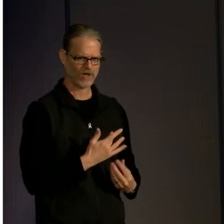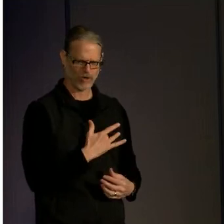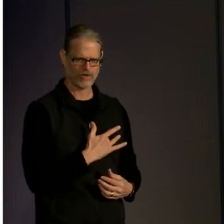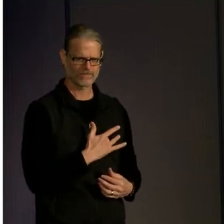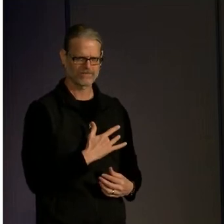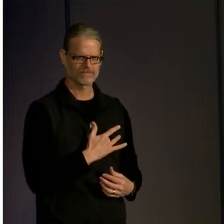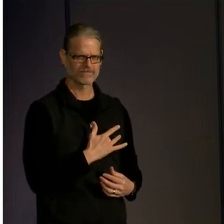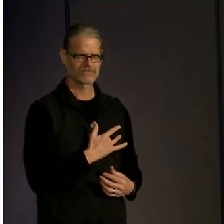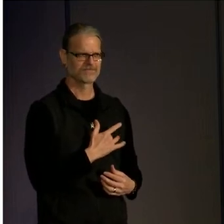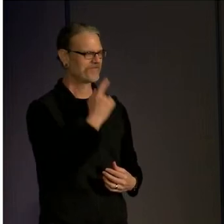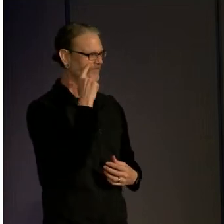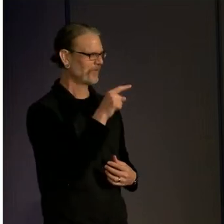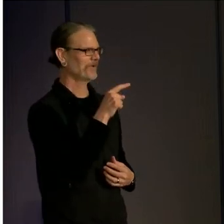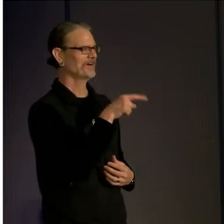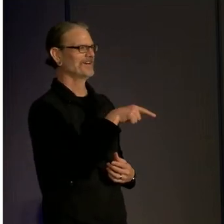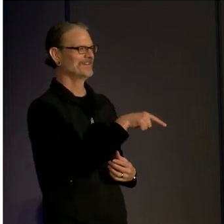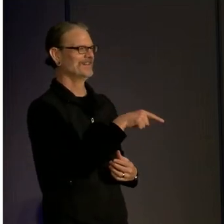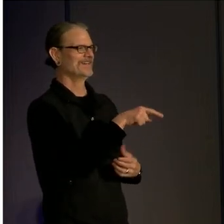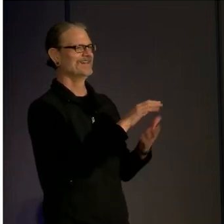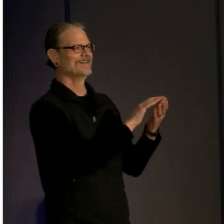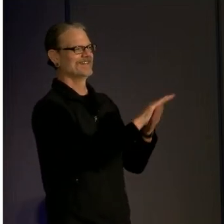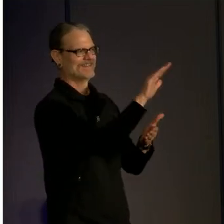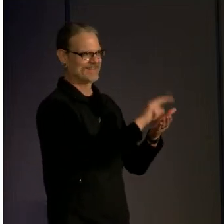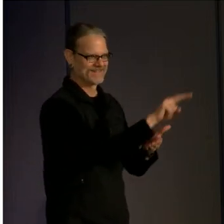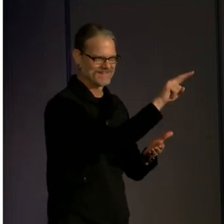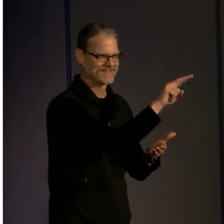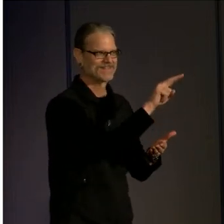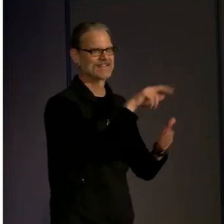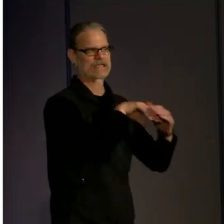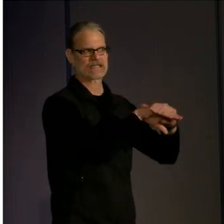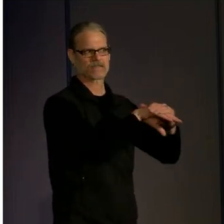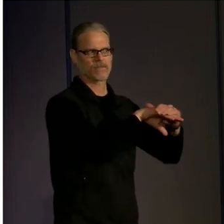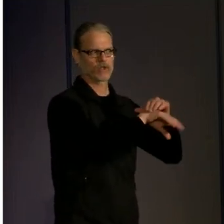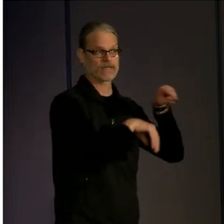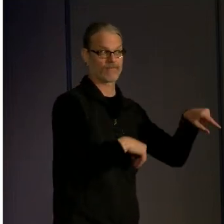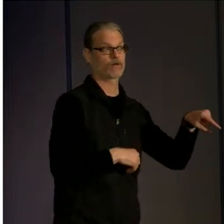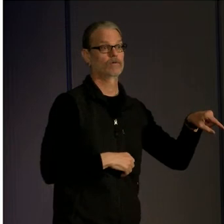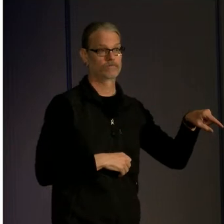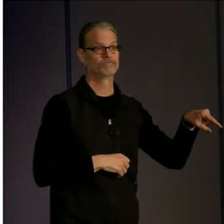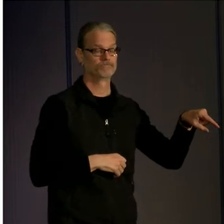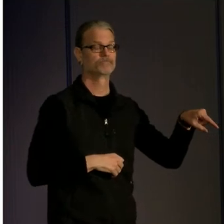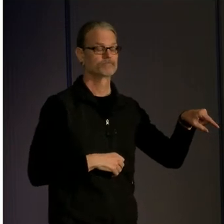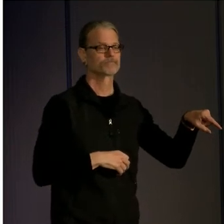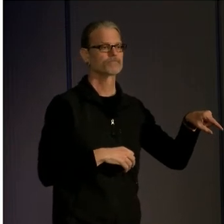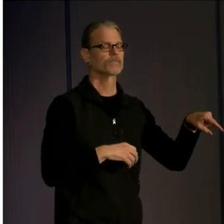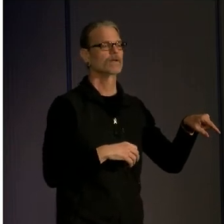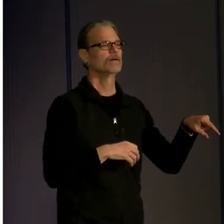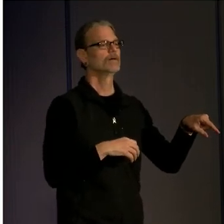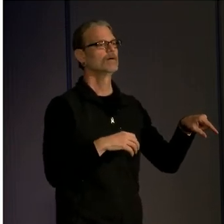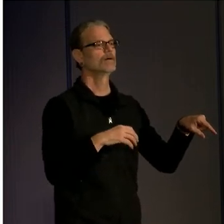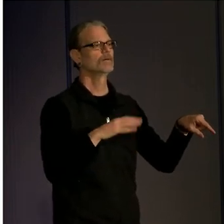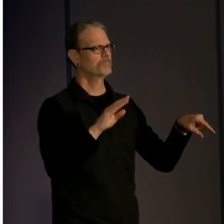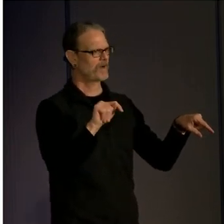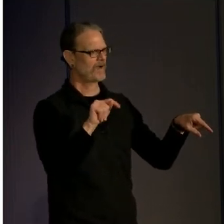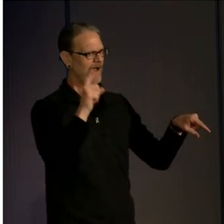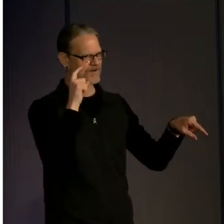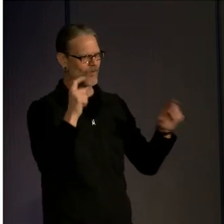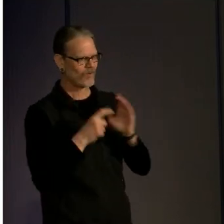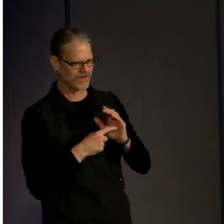soft part in my heart for higher ed and accessibility and all that stuff. But then I noticed myself